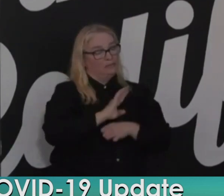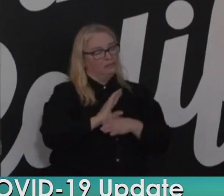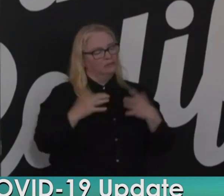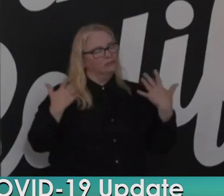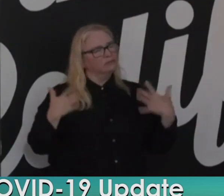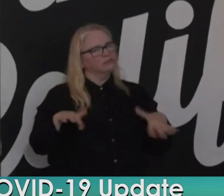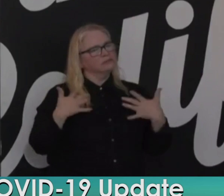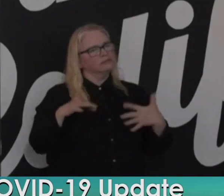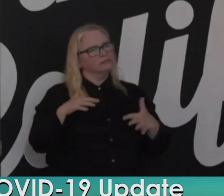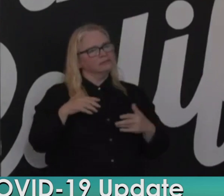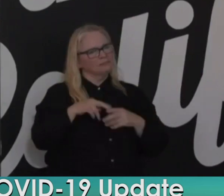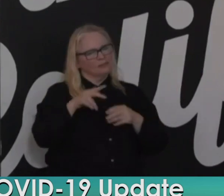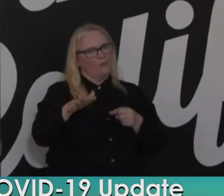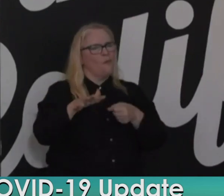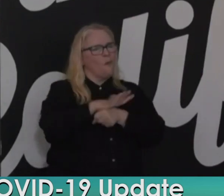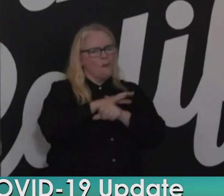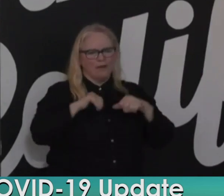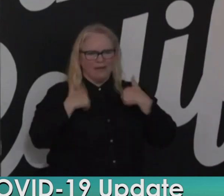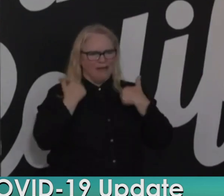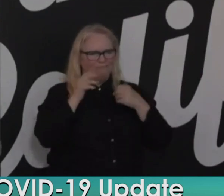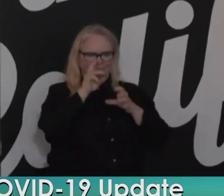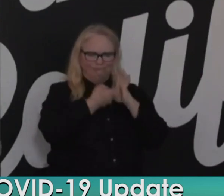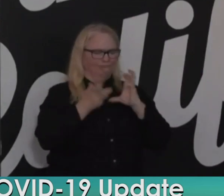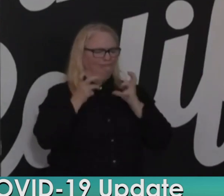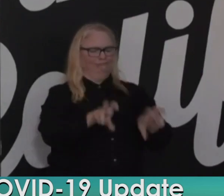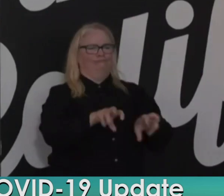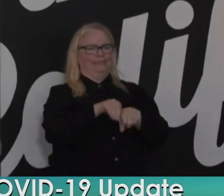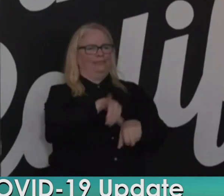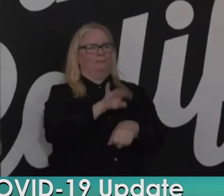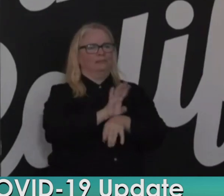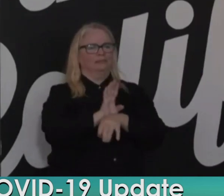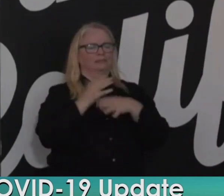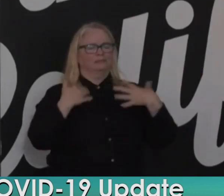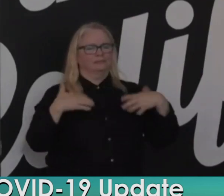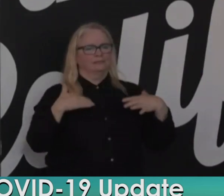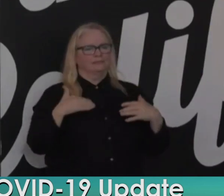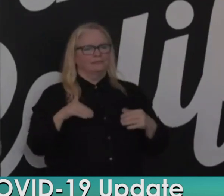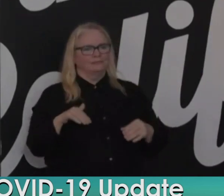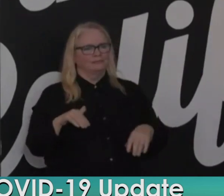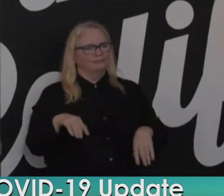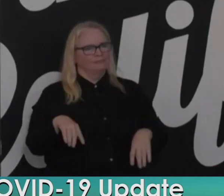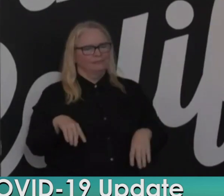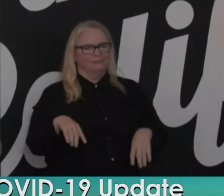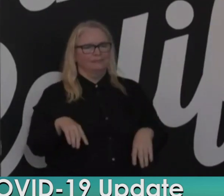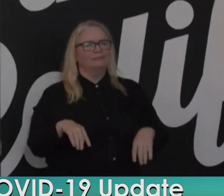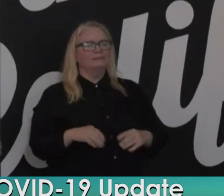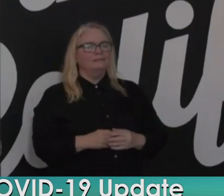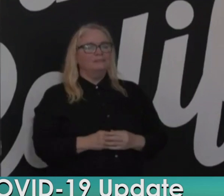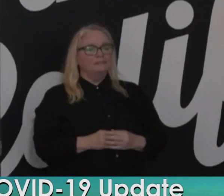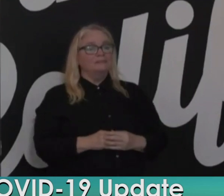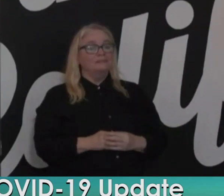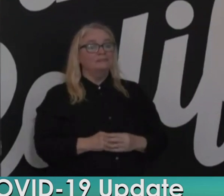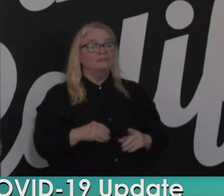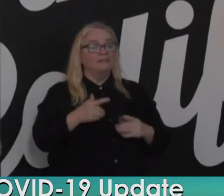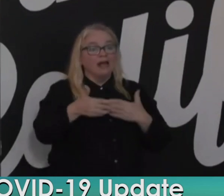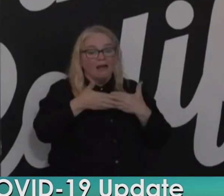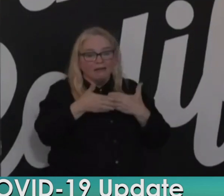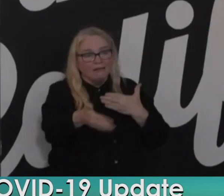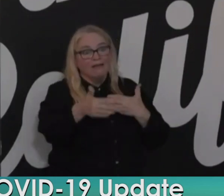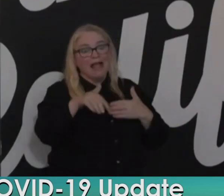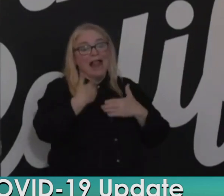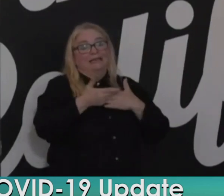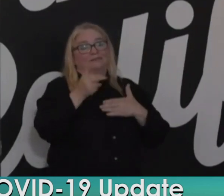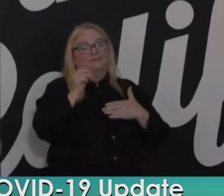everything on the line. And truly, everything is on the line as we move into this next phase, to make sure we do